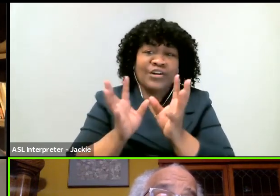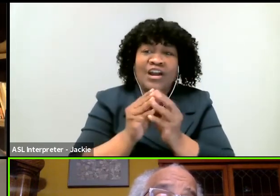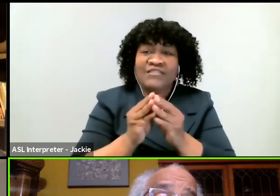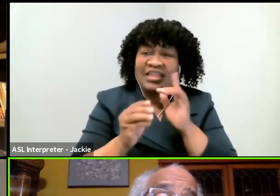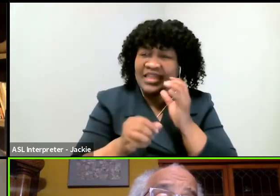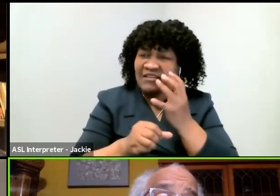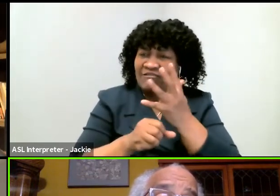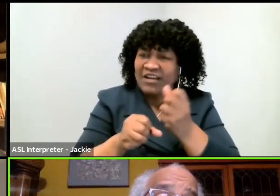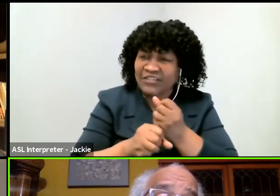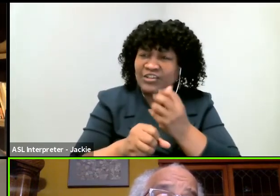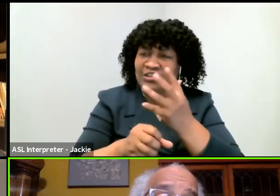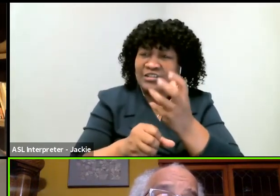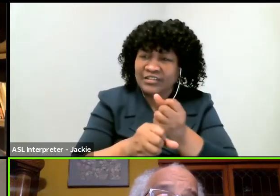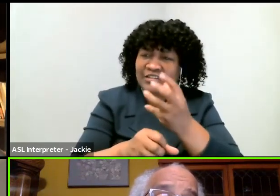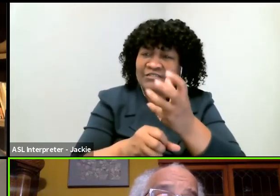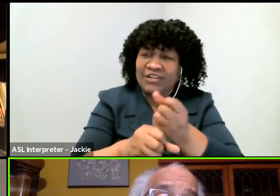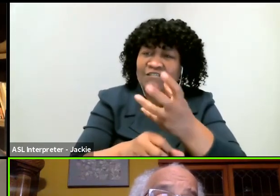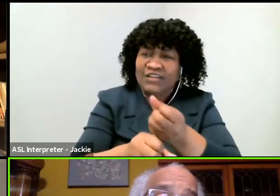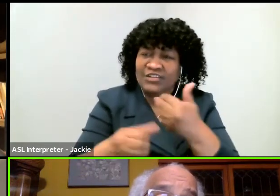think,